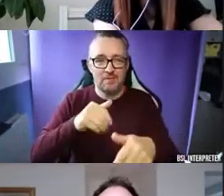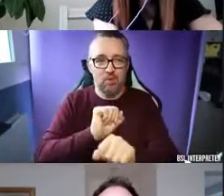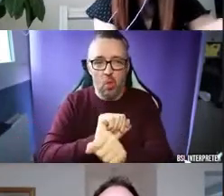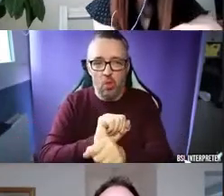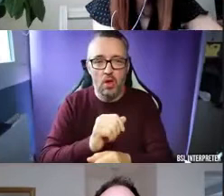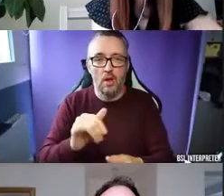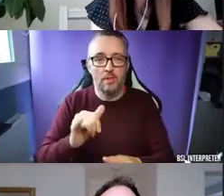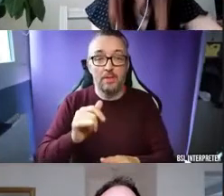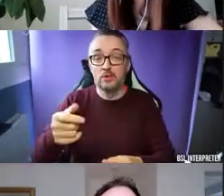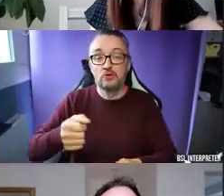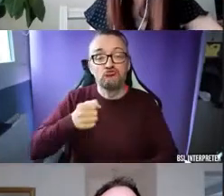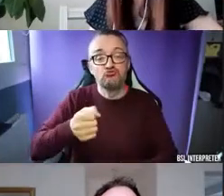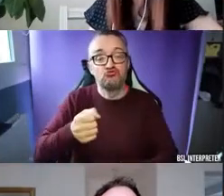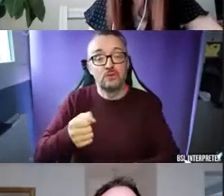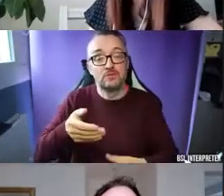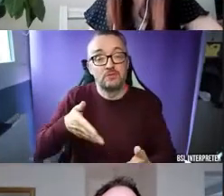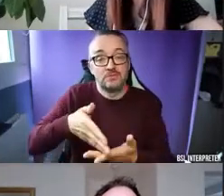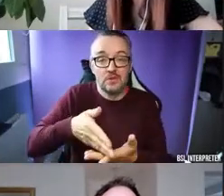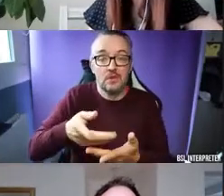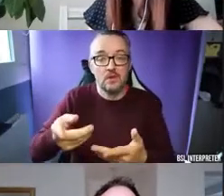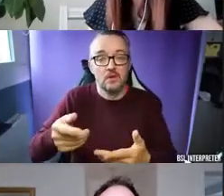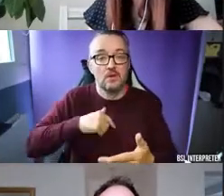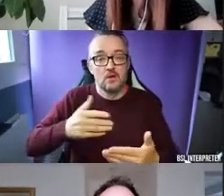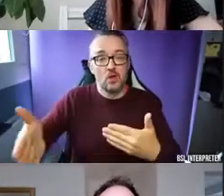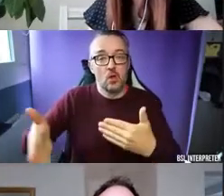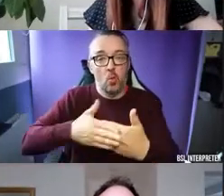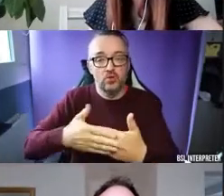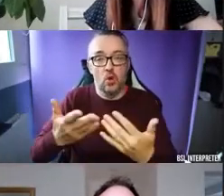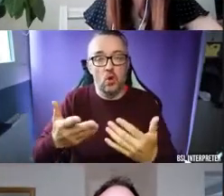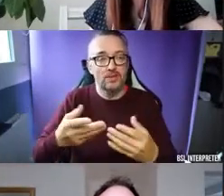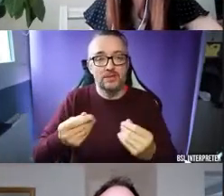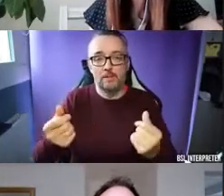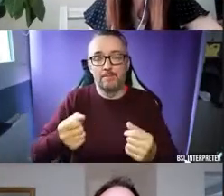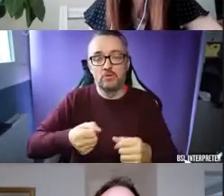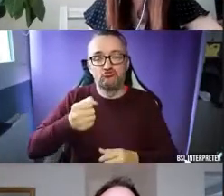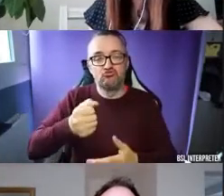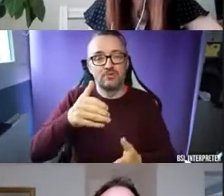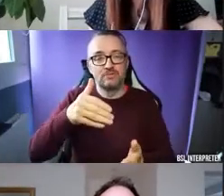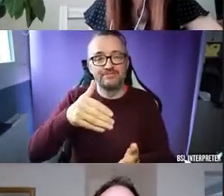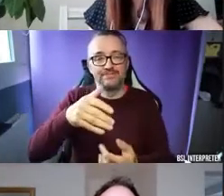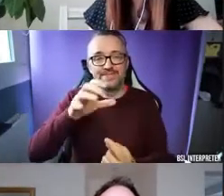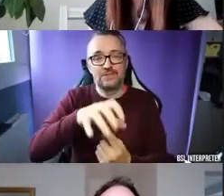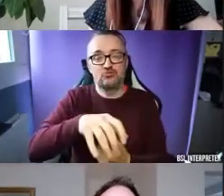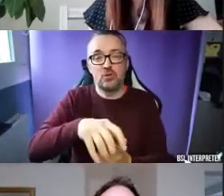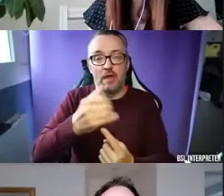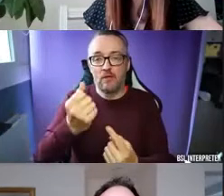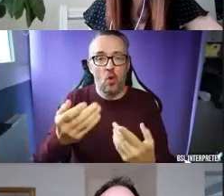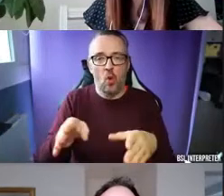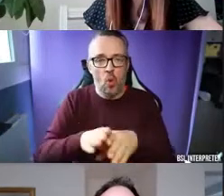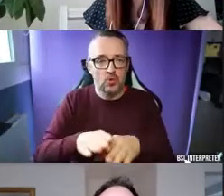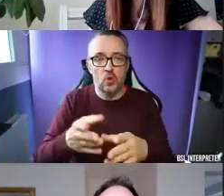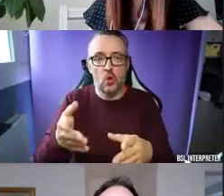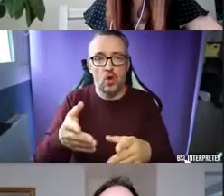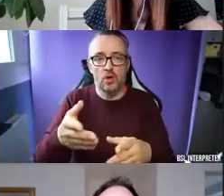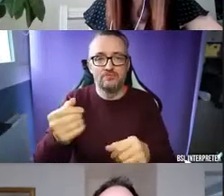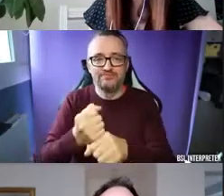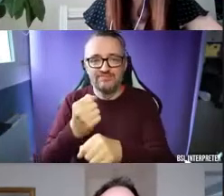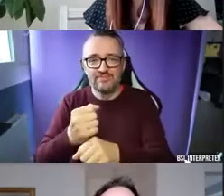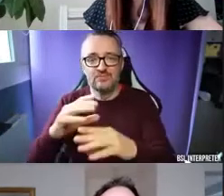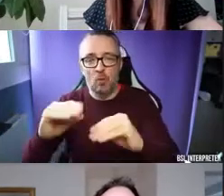that are closing or stops that are shut. We know this is obviously will be a very